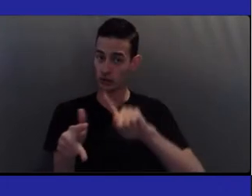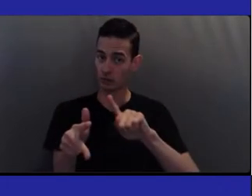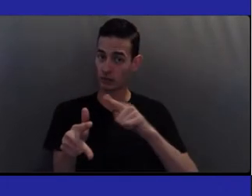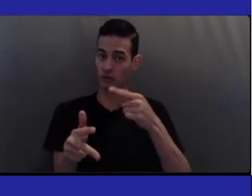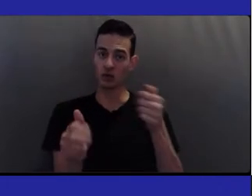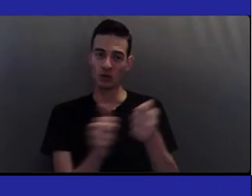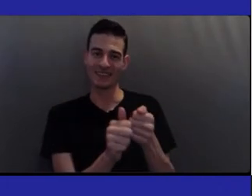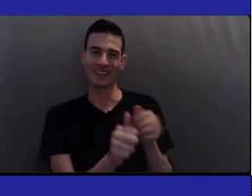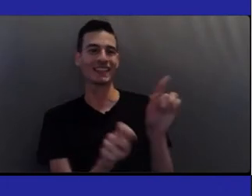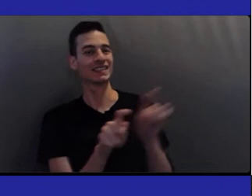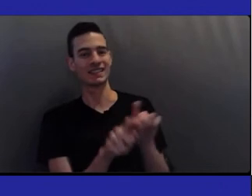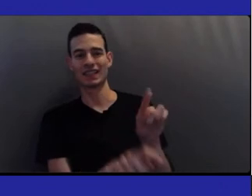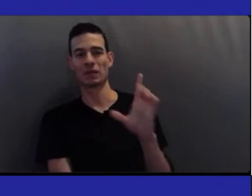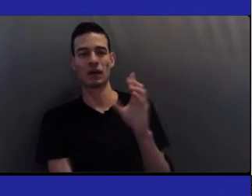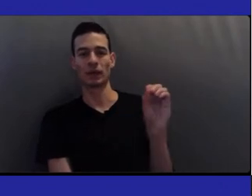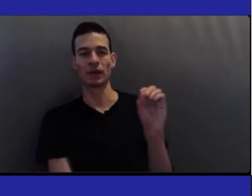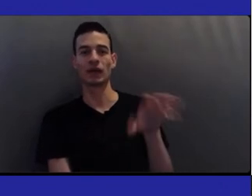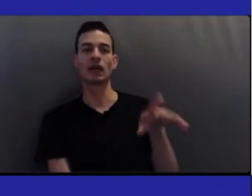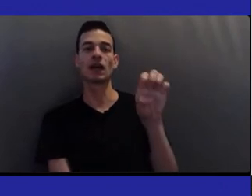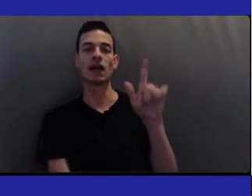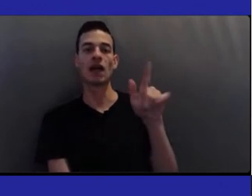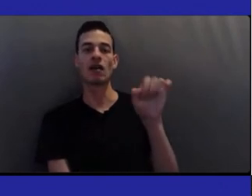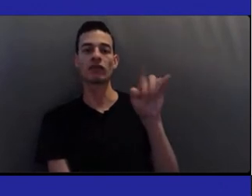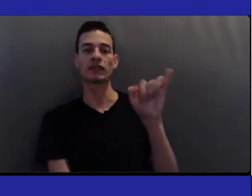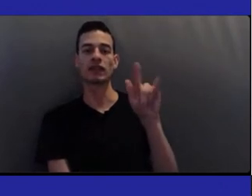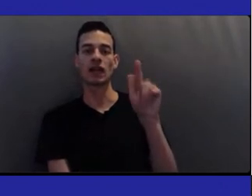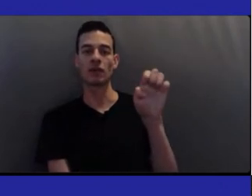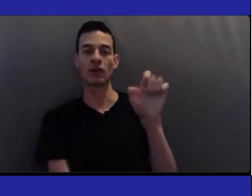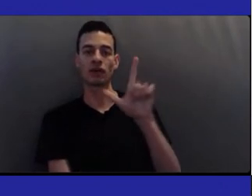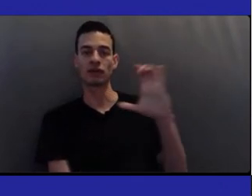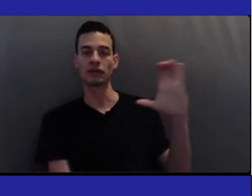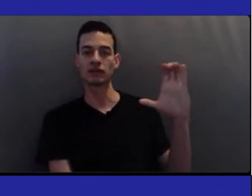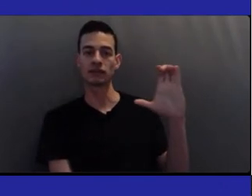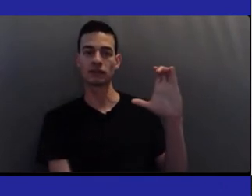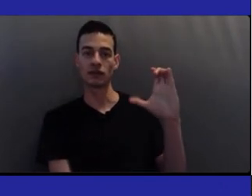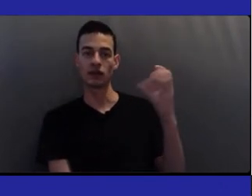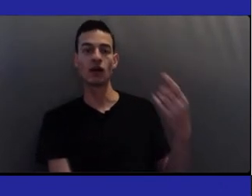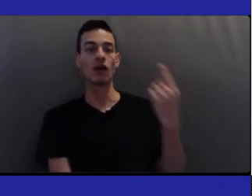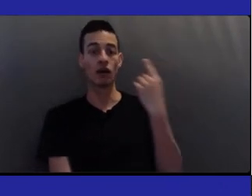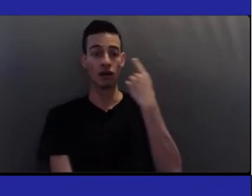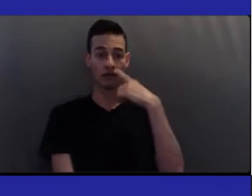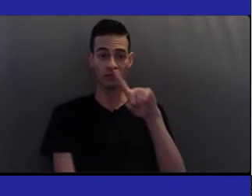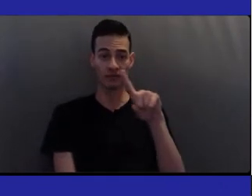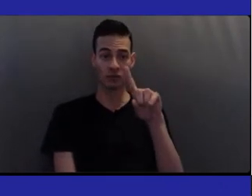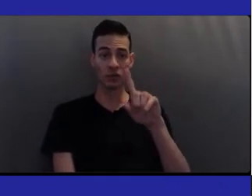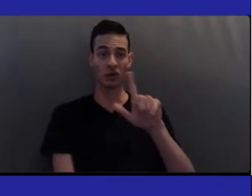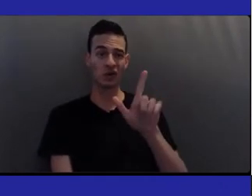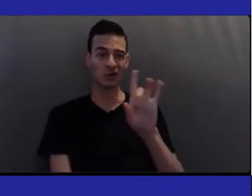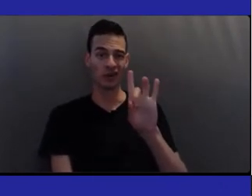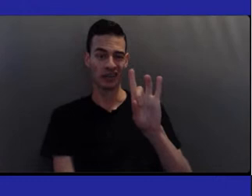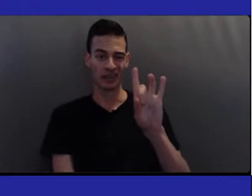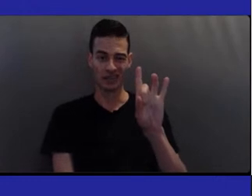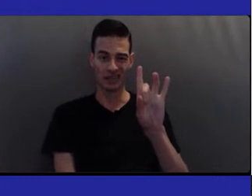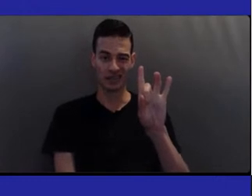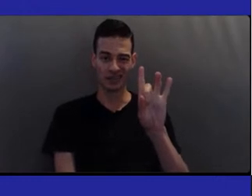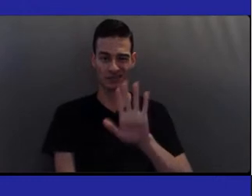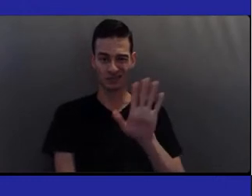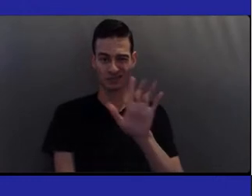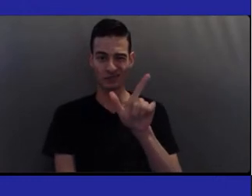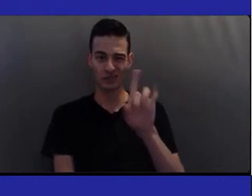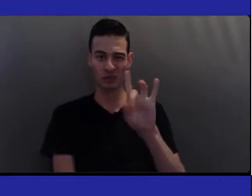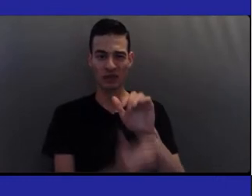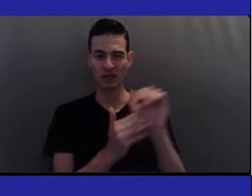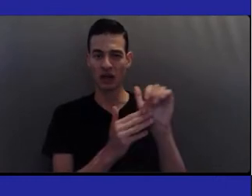PVC for its use and occupancy of approximately 381 square feet at NYC Health and Hospital South Brooklyn